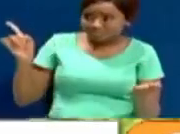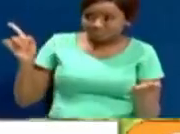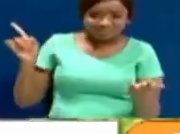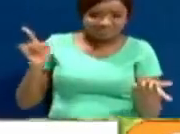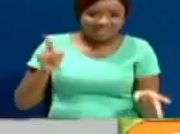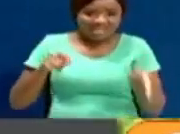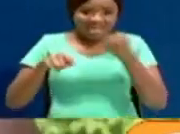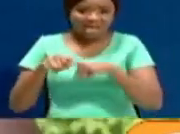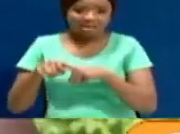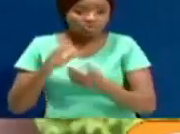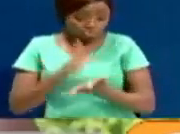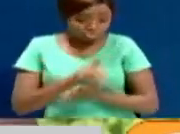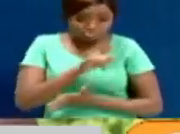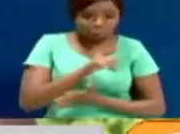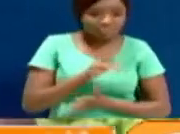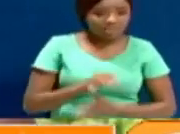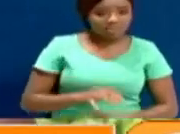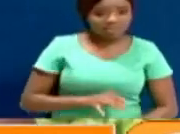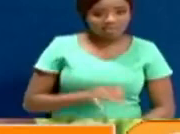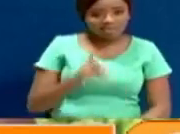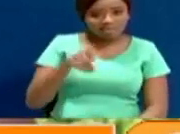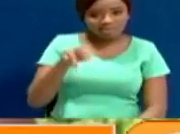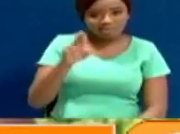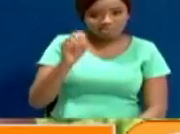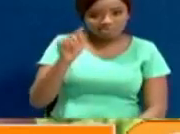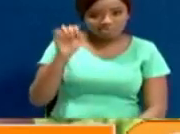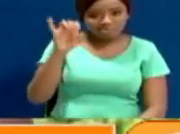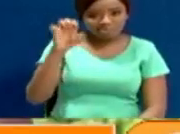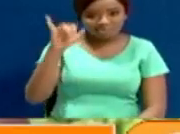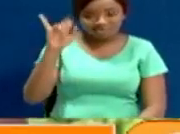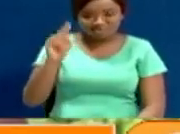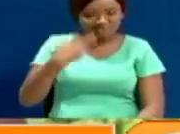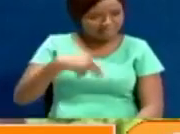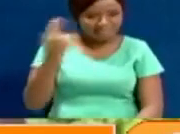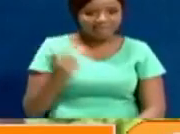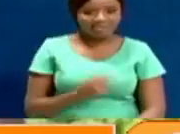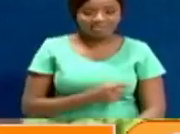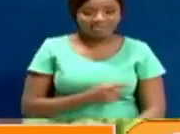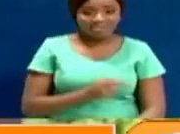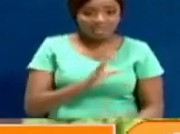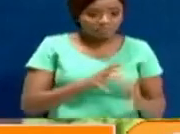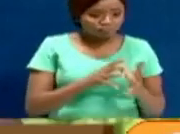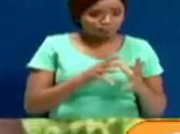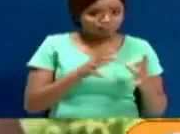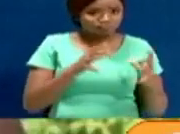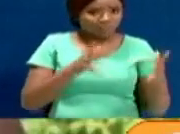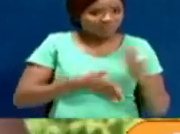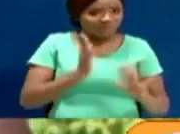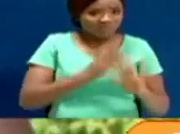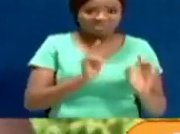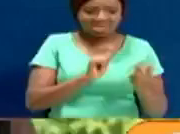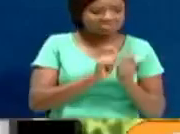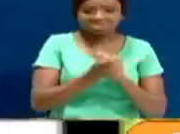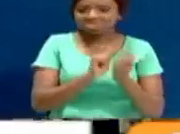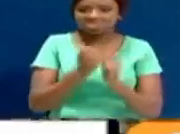watoto. Insects have high protein content up to 62%. Insects mature very fast and they easily adapt